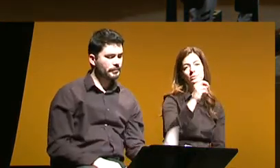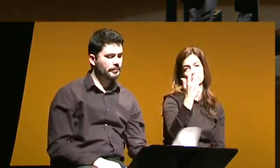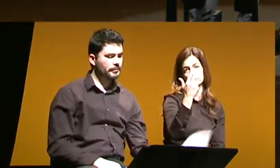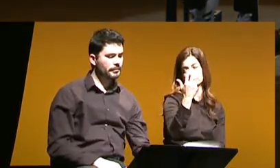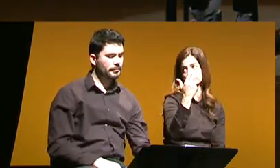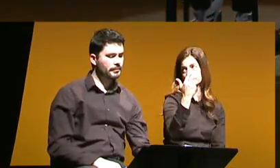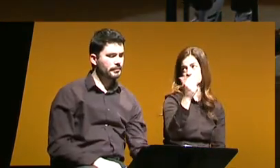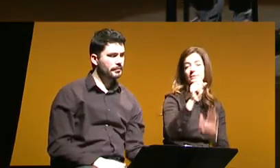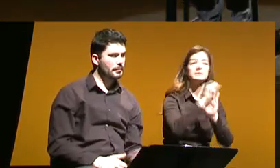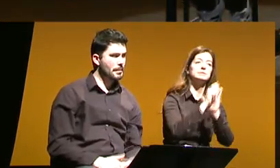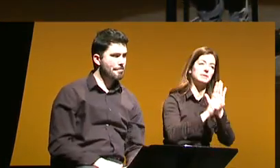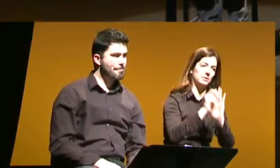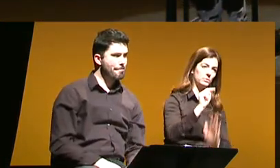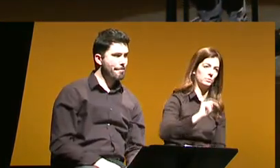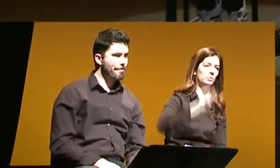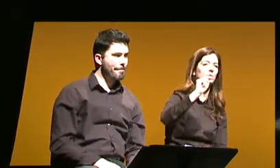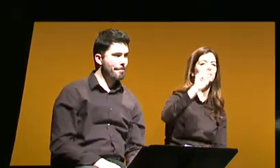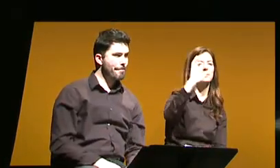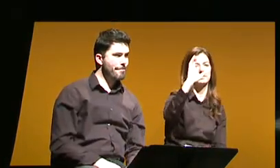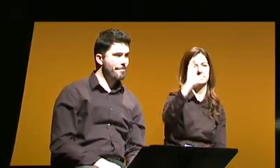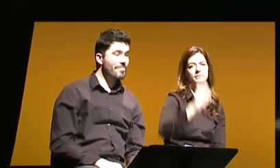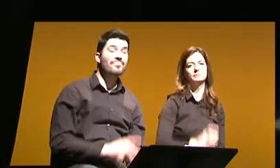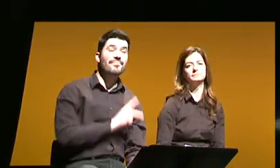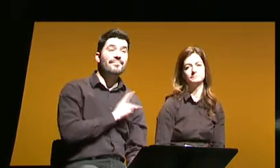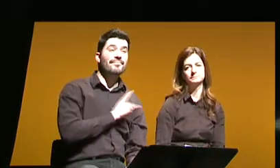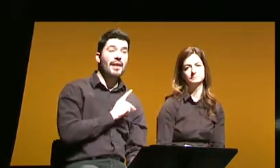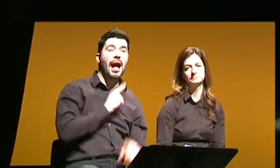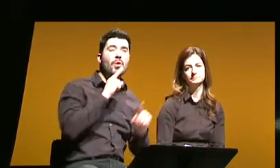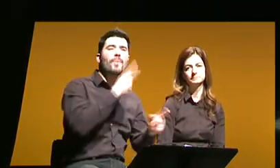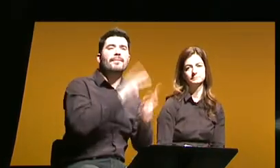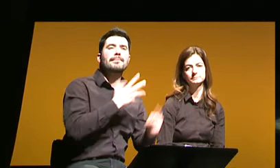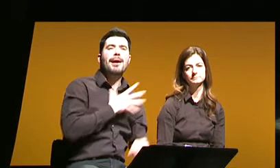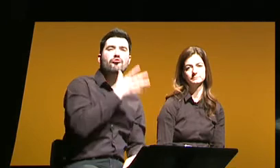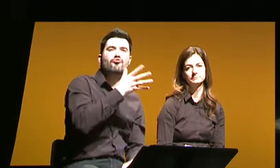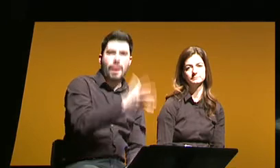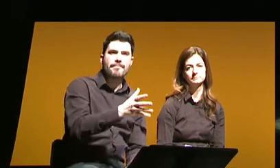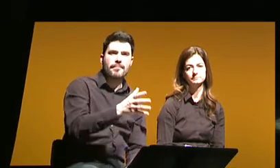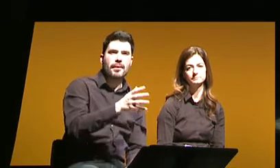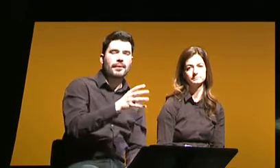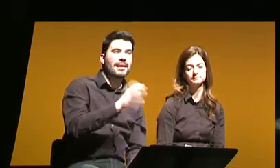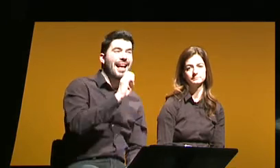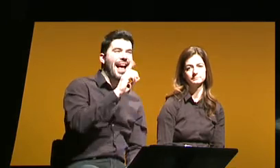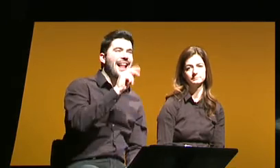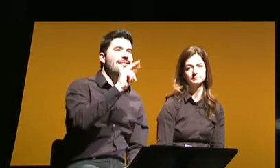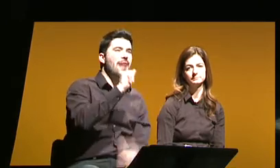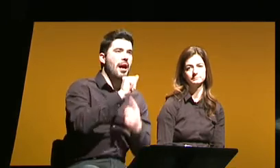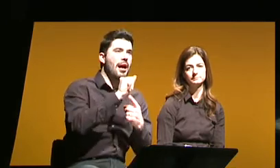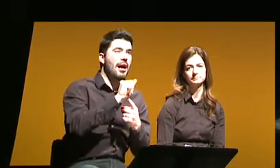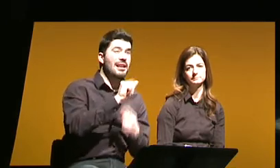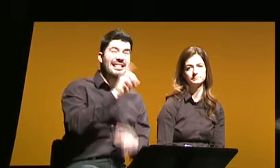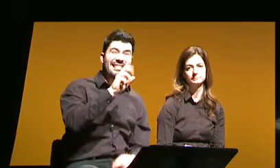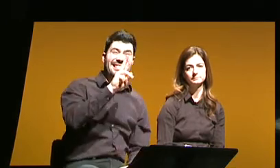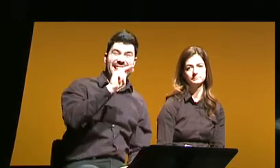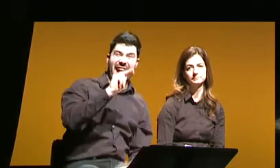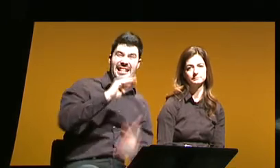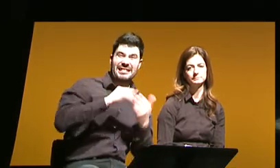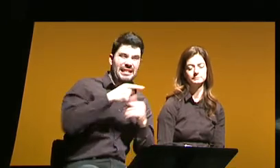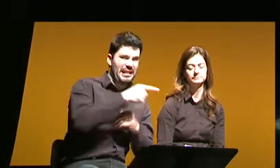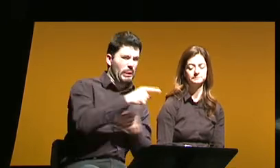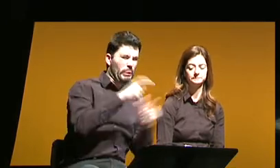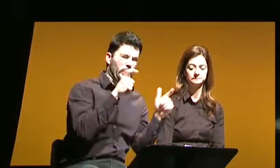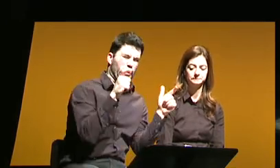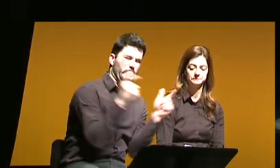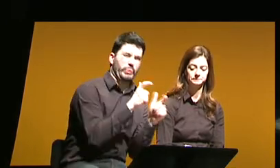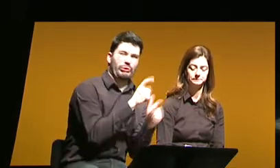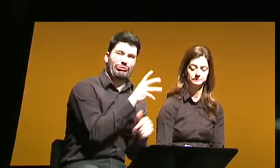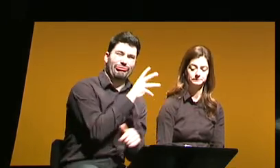2013. Done. North Carolina. I'm visiting my grandma, Edna China. It's extremely country and done and a long way from France. It